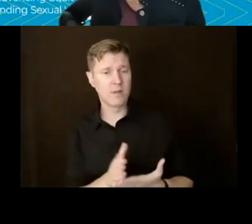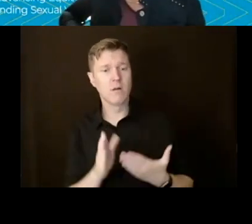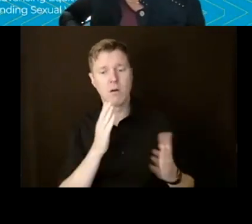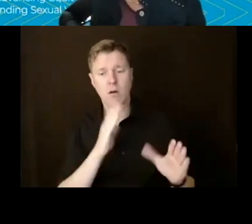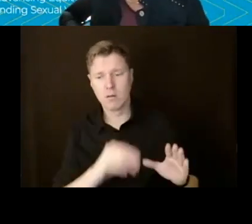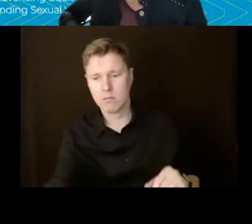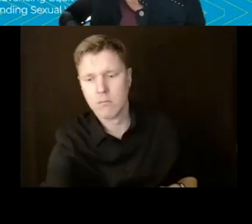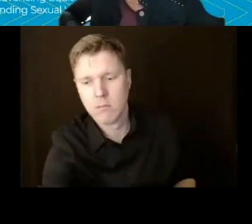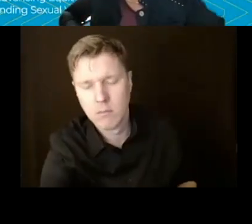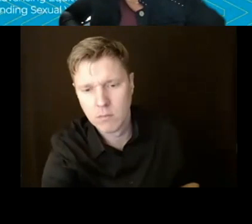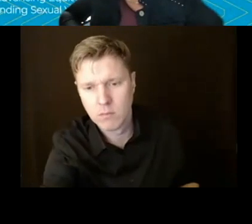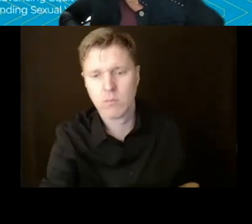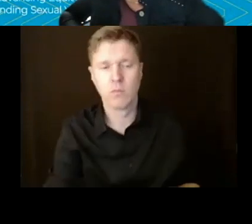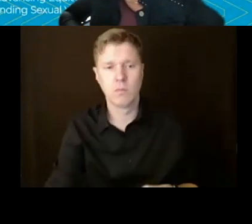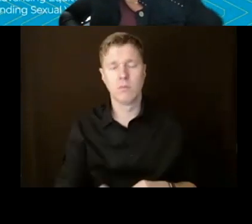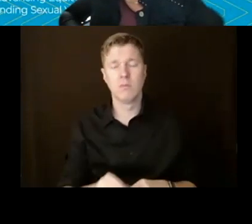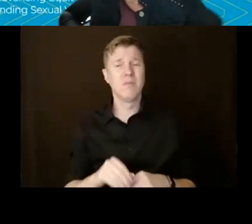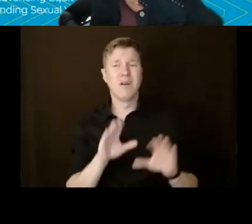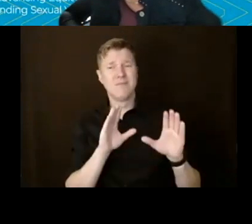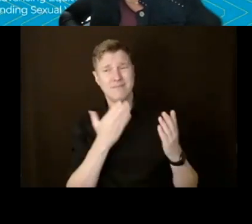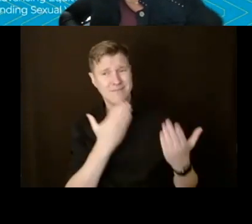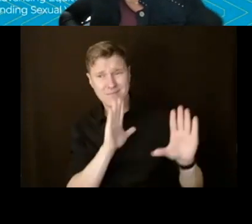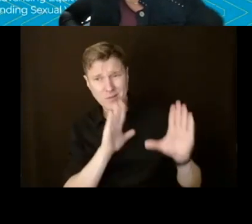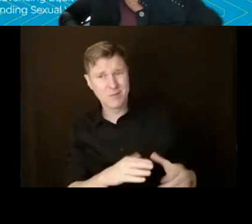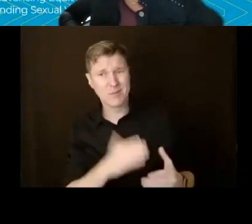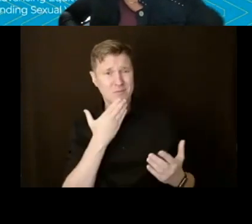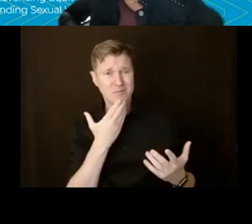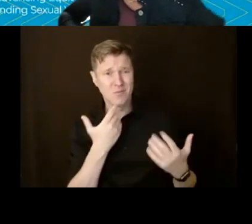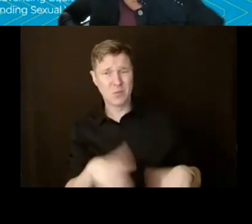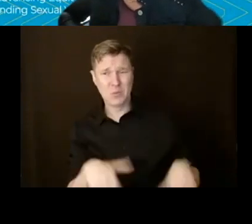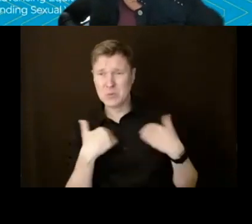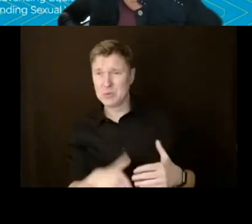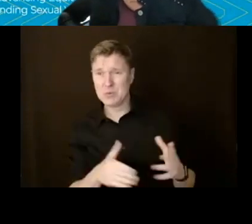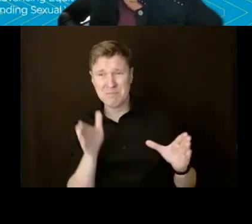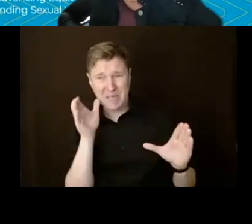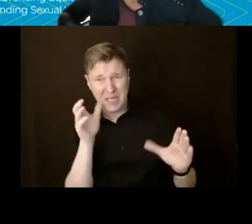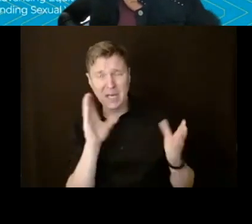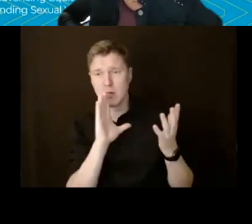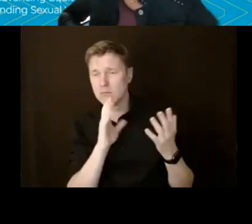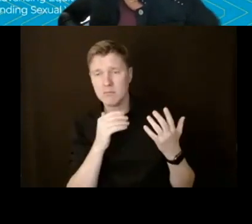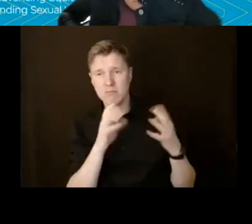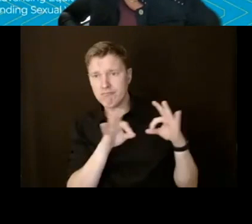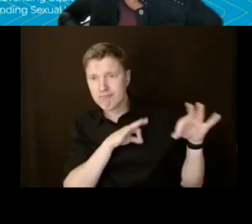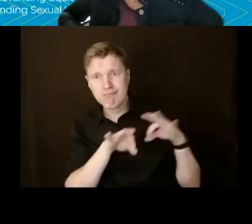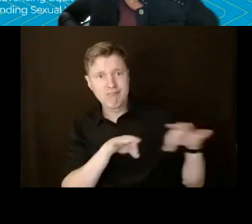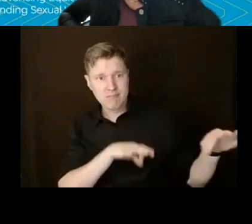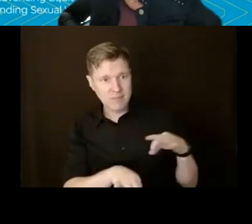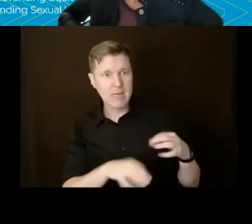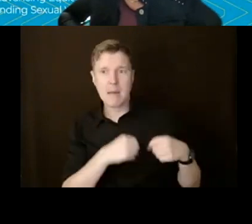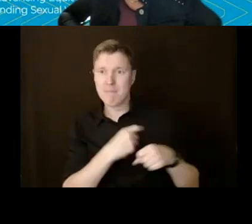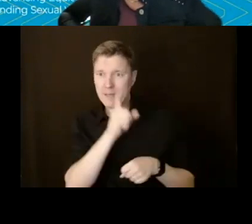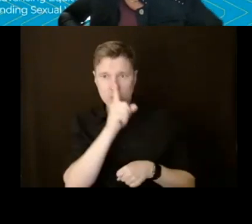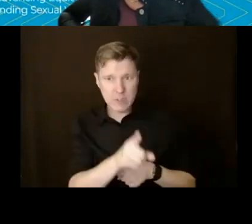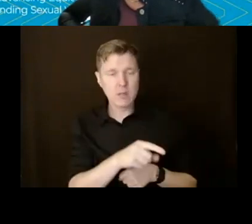Like, this has just been so great to hear you just make it real and make it plain for us and give